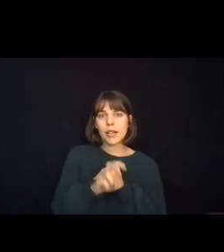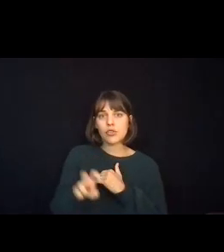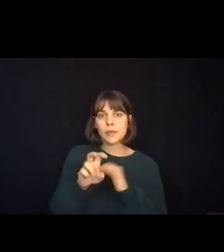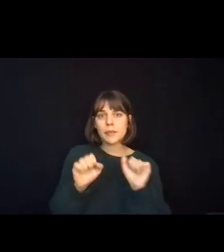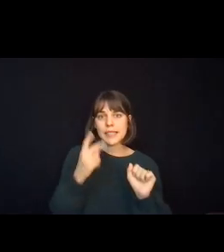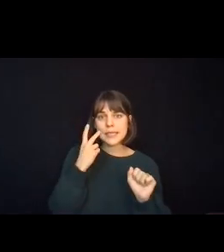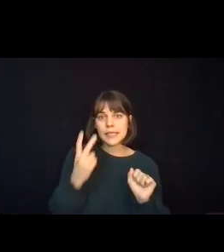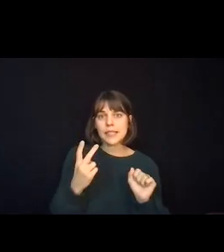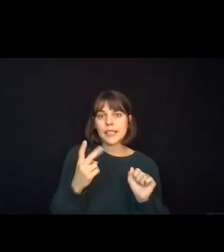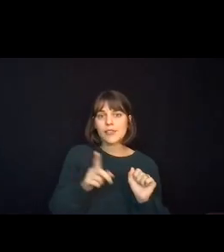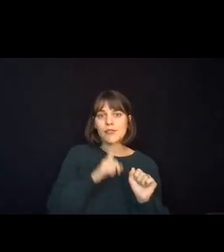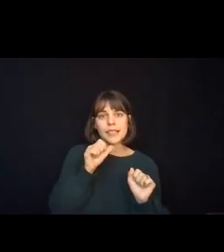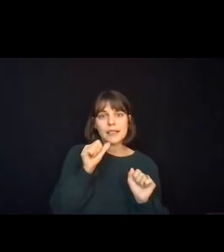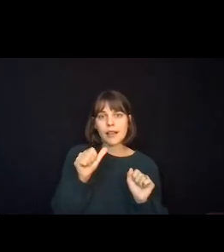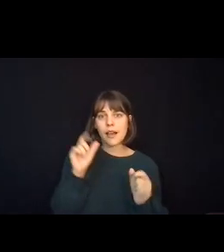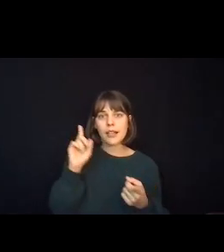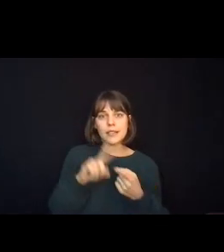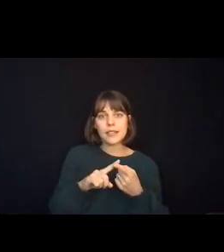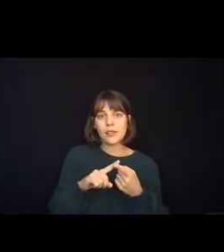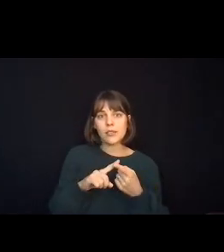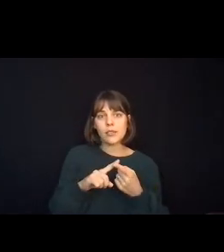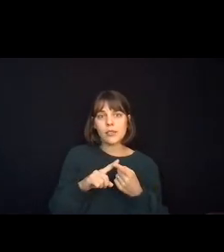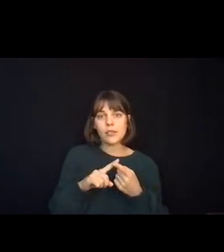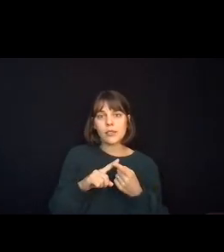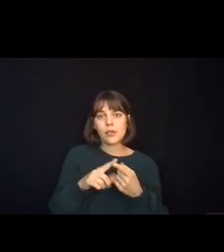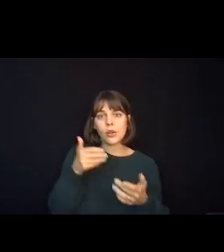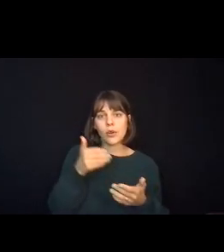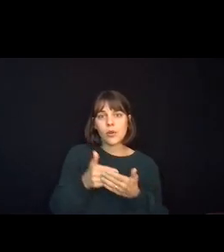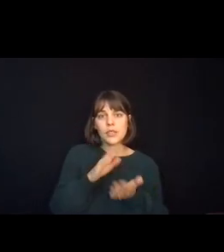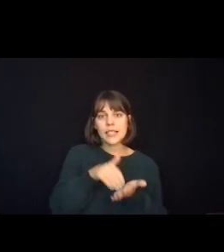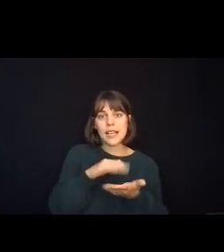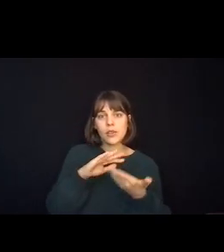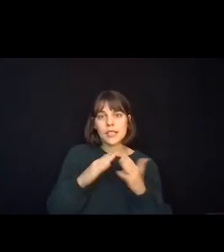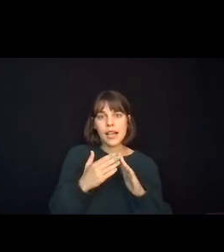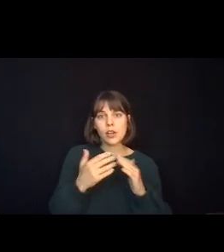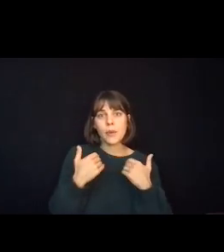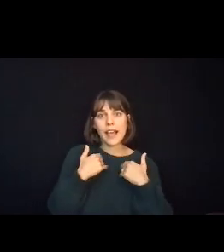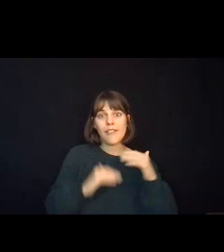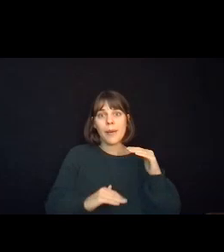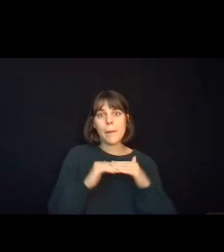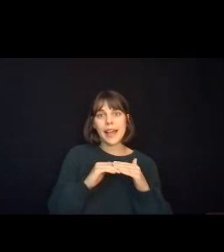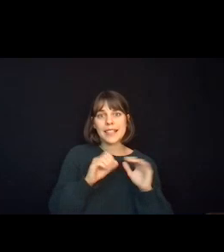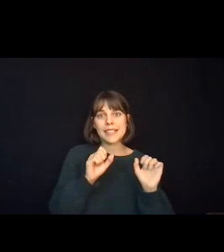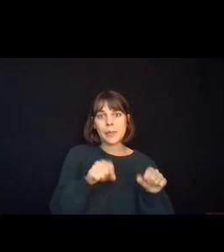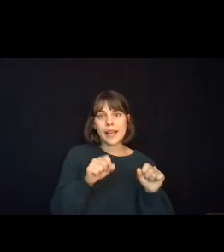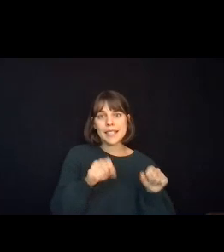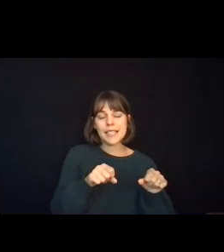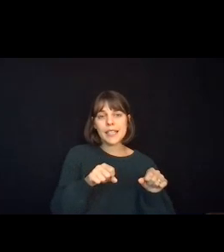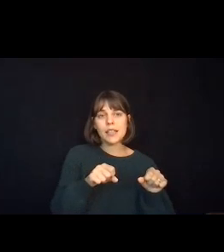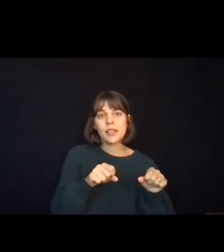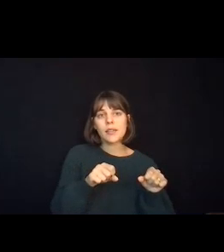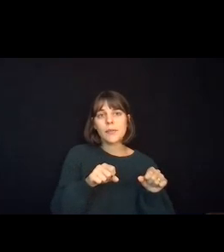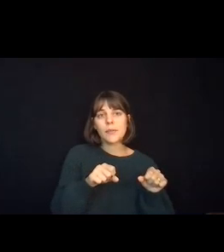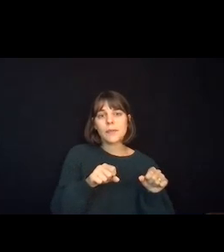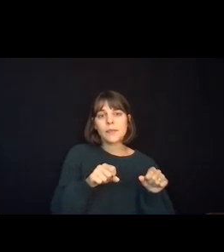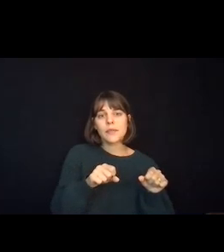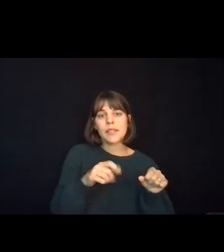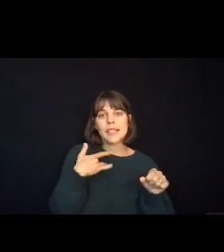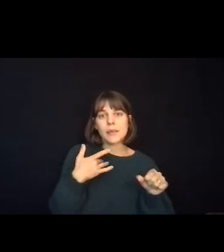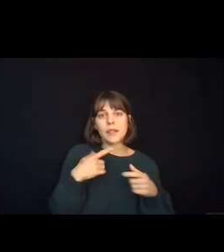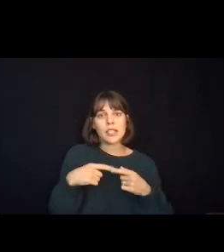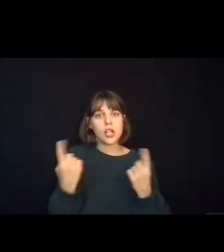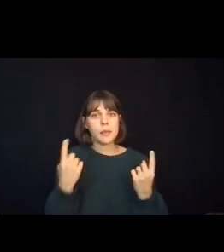you can see that it's really not until we get towards downtown that we are reaching our maximum capacity. Typically, the reverse is